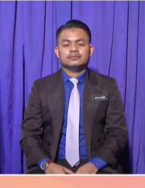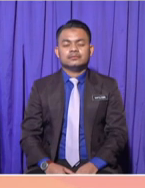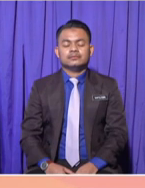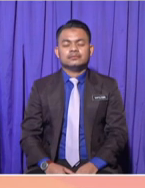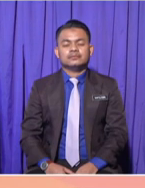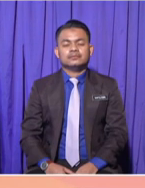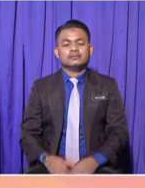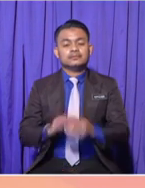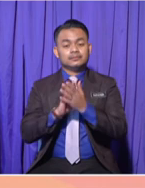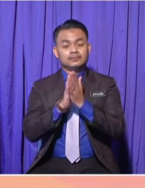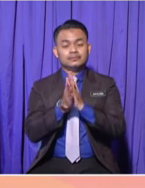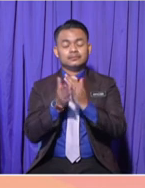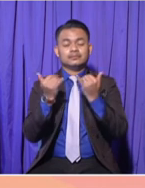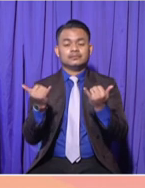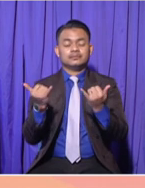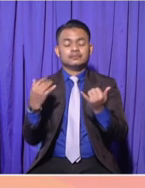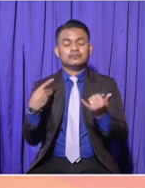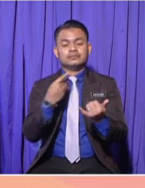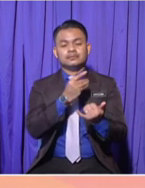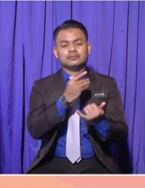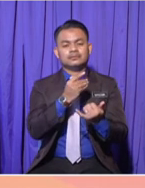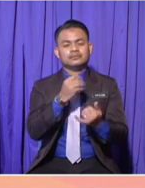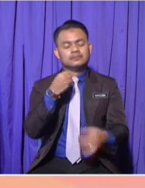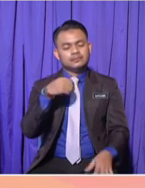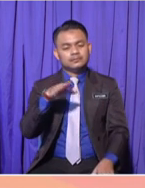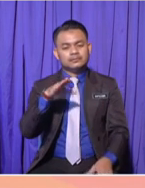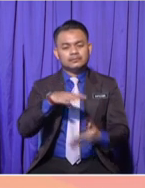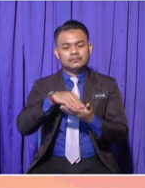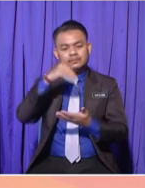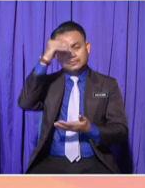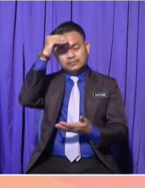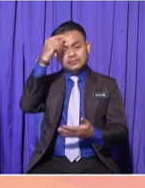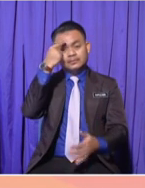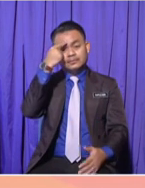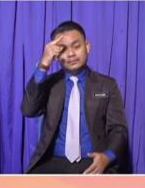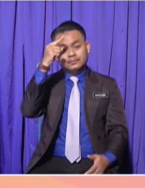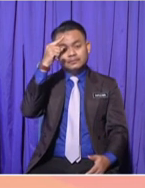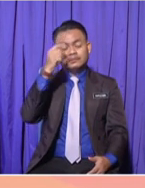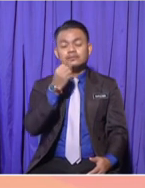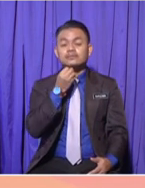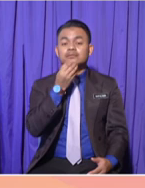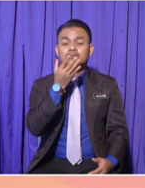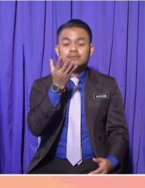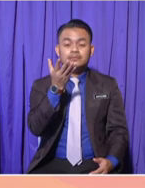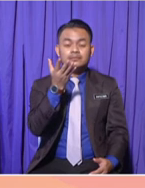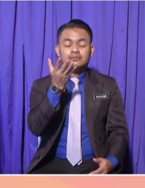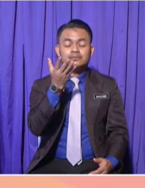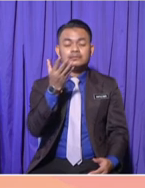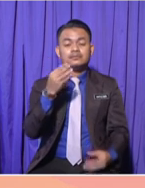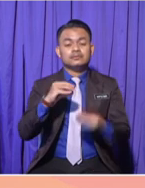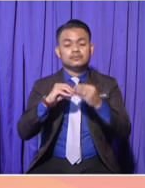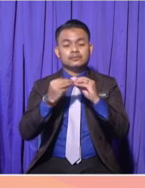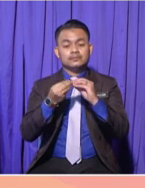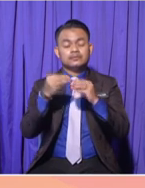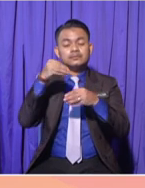So now we have already learned to say any given number in